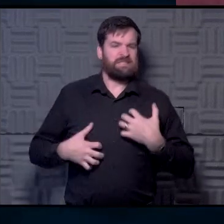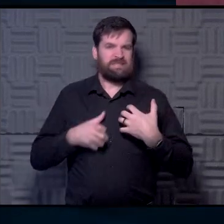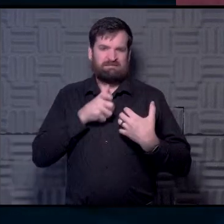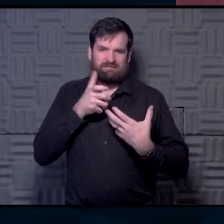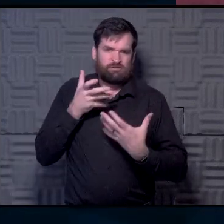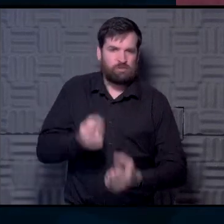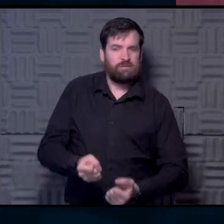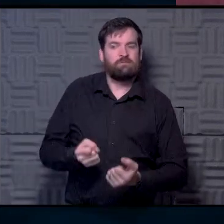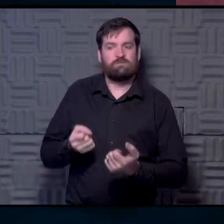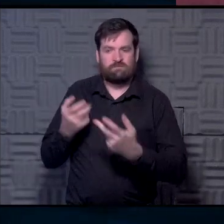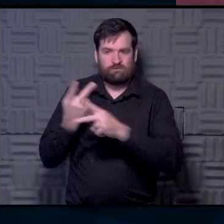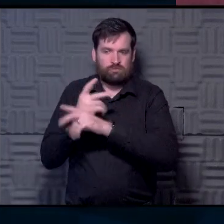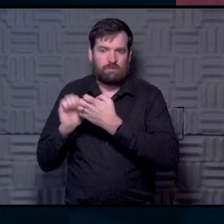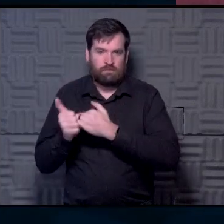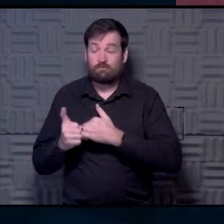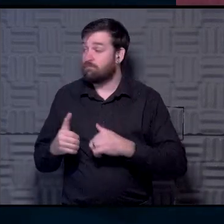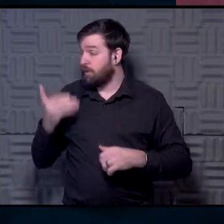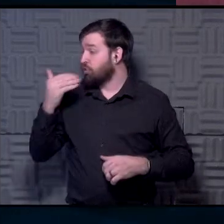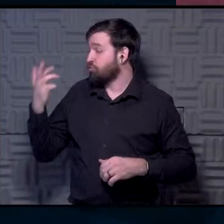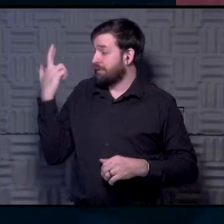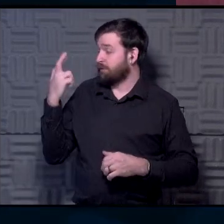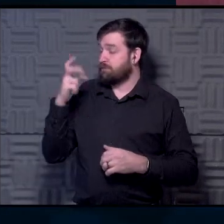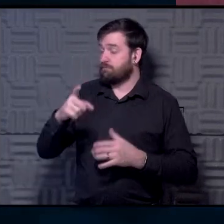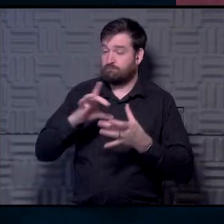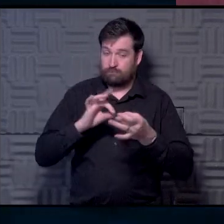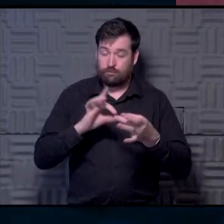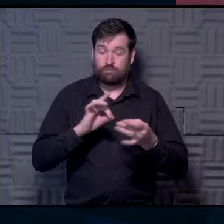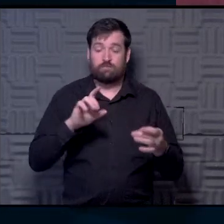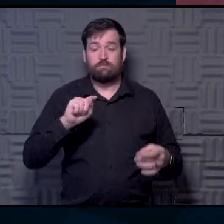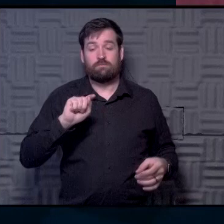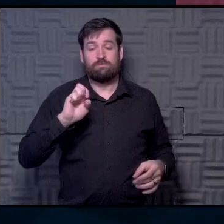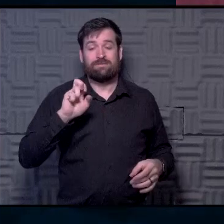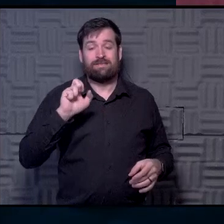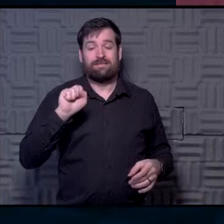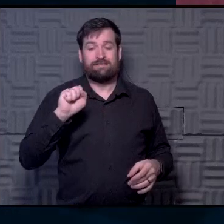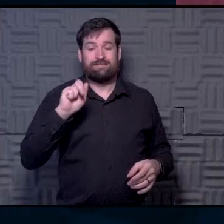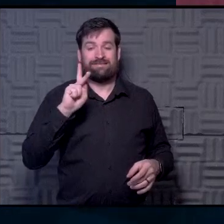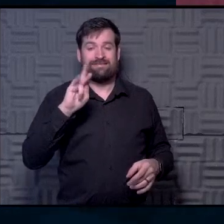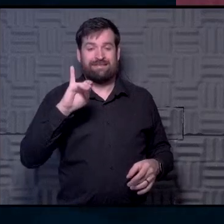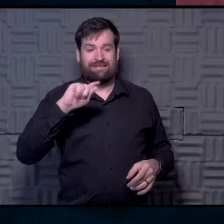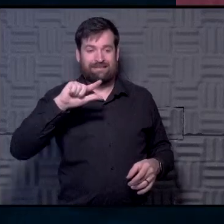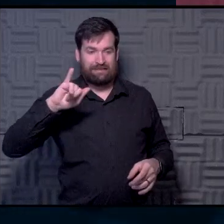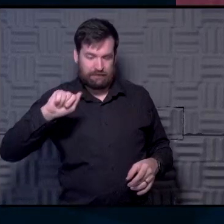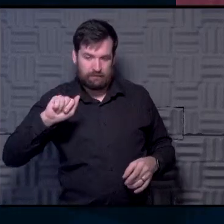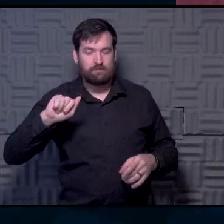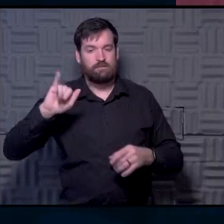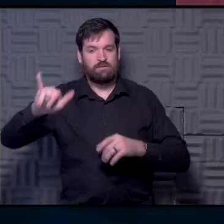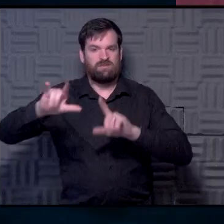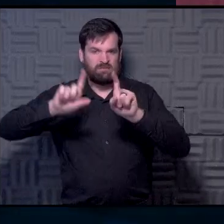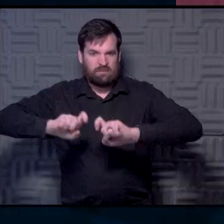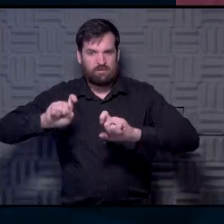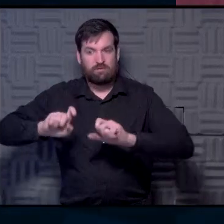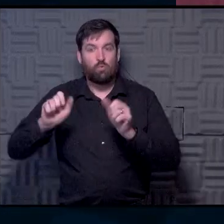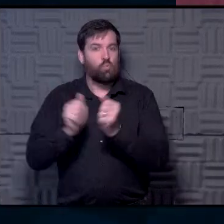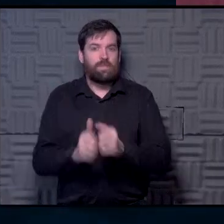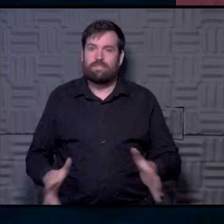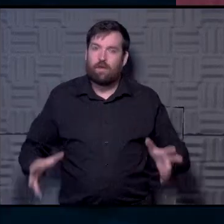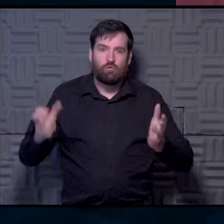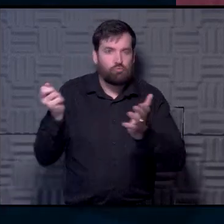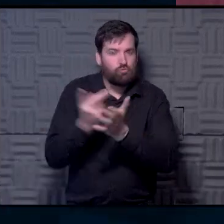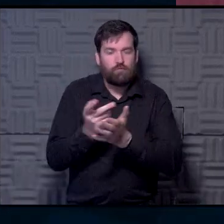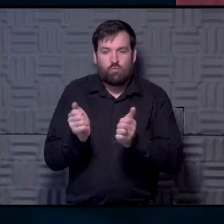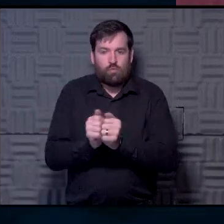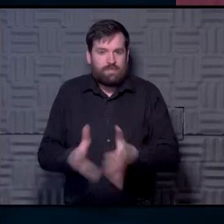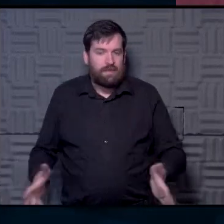of color possess. Yeah, and for good reasons. You mentioned Tuskegee, and as I recall, did it as an experiment run on African-American men without their consent, without